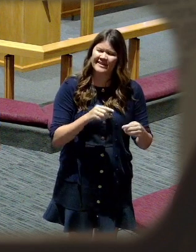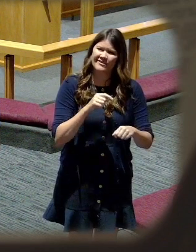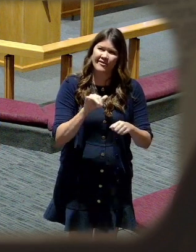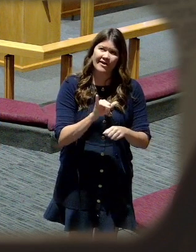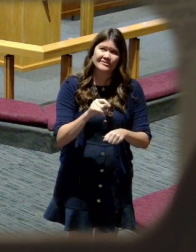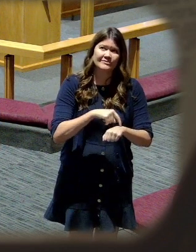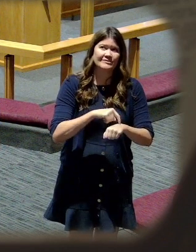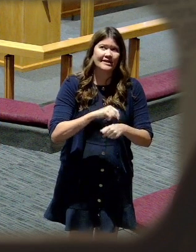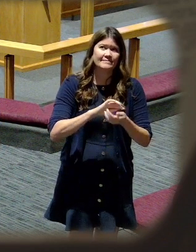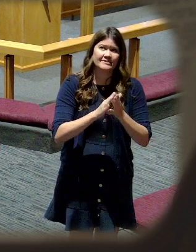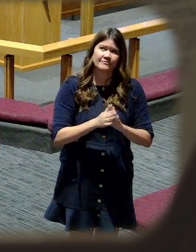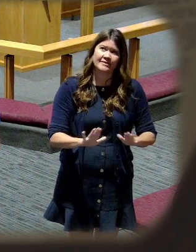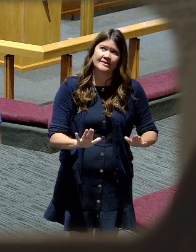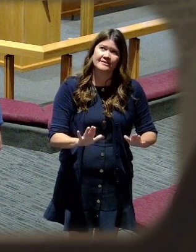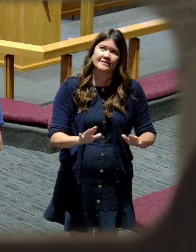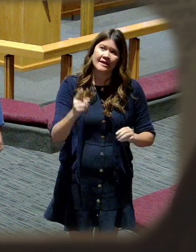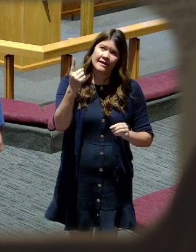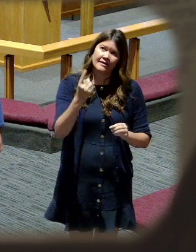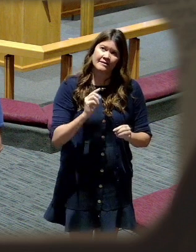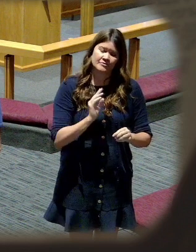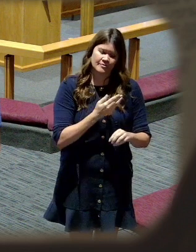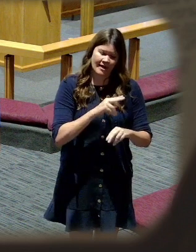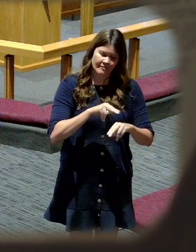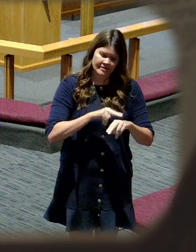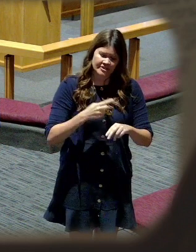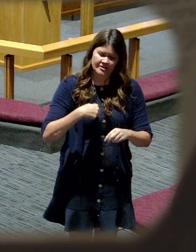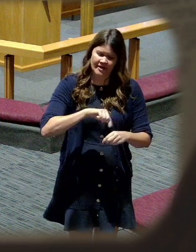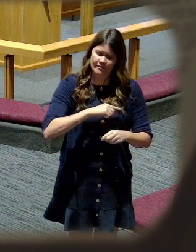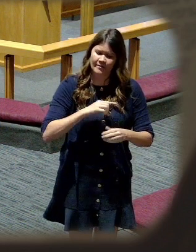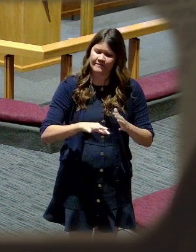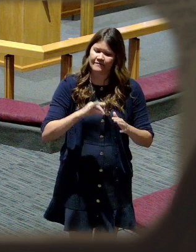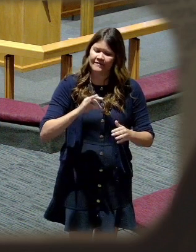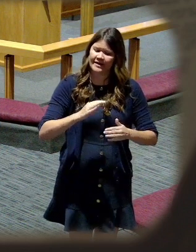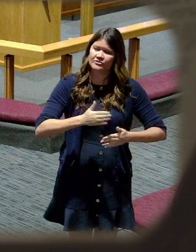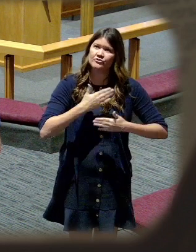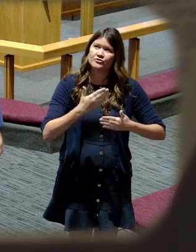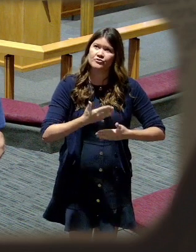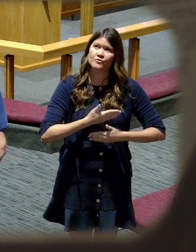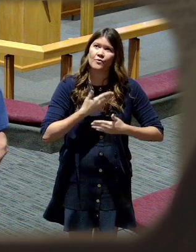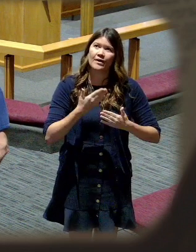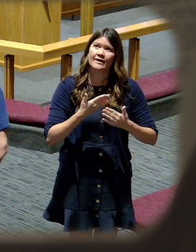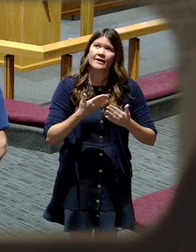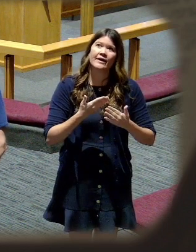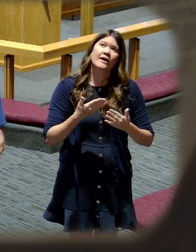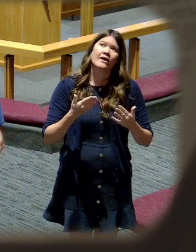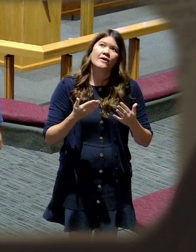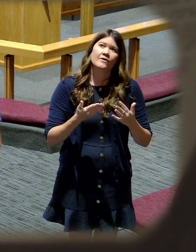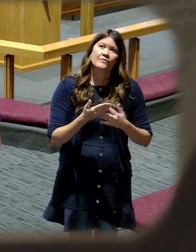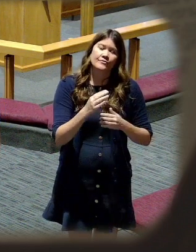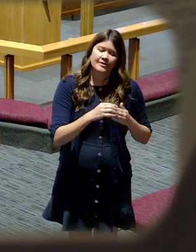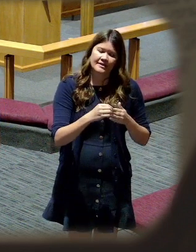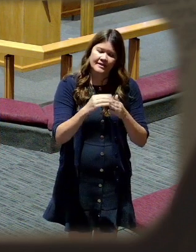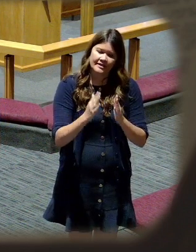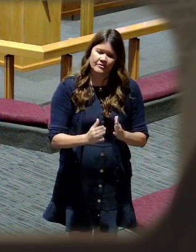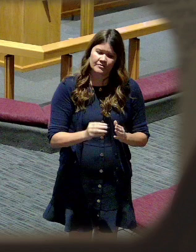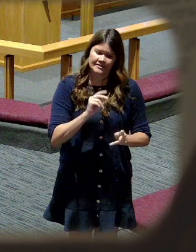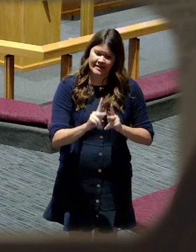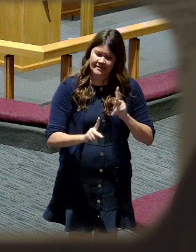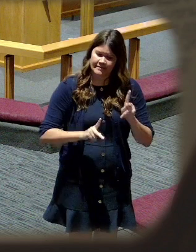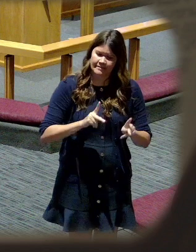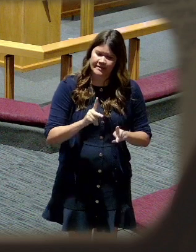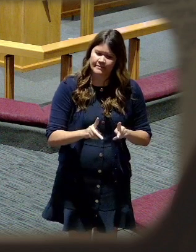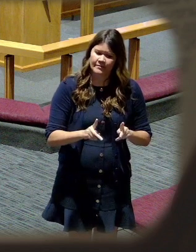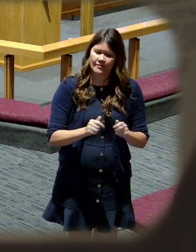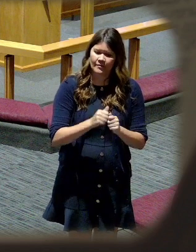peace. Come to our nation, that we find joy in that which is done through it by the leaders and by the people.